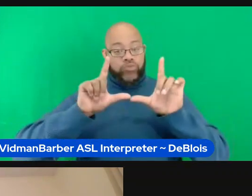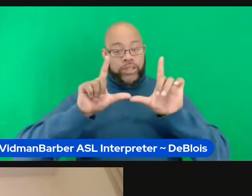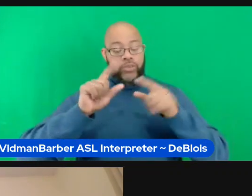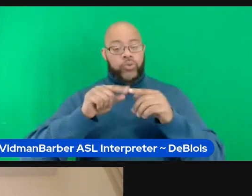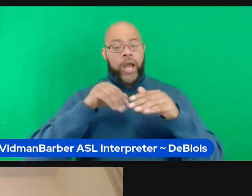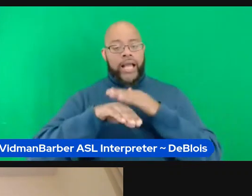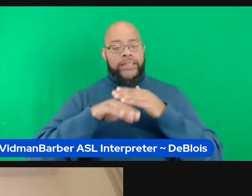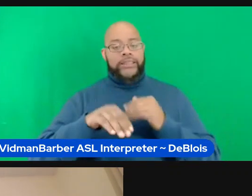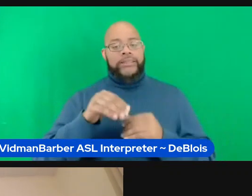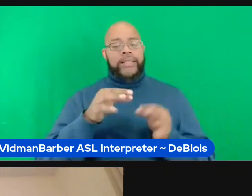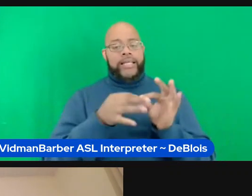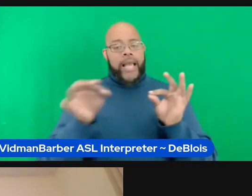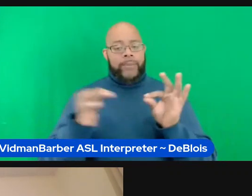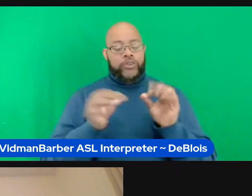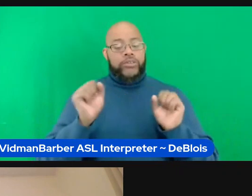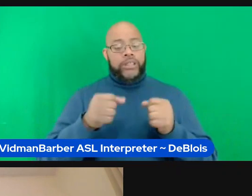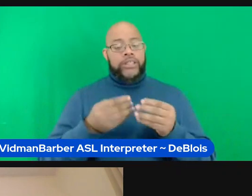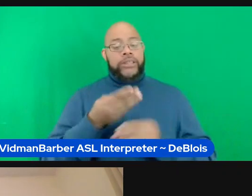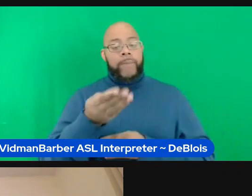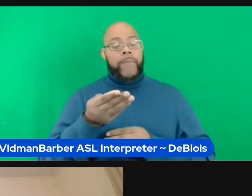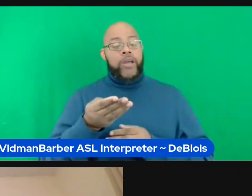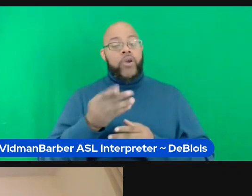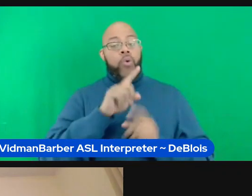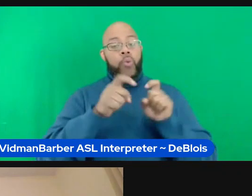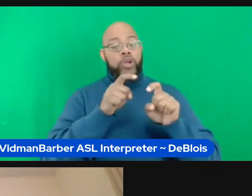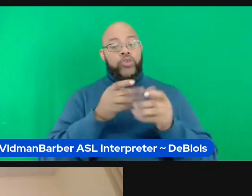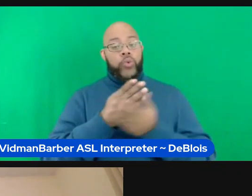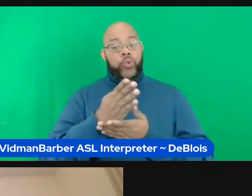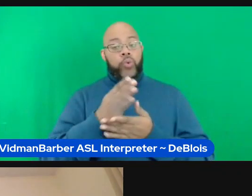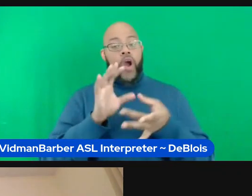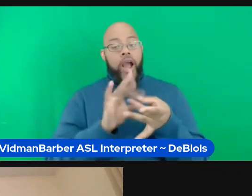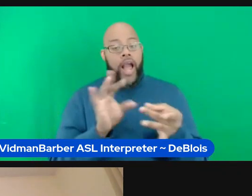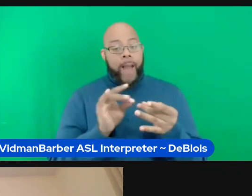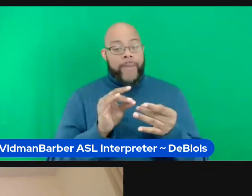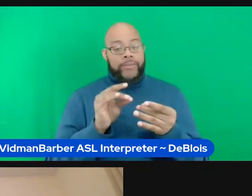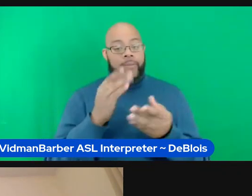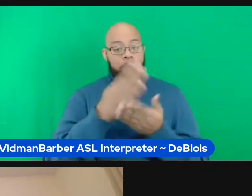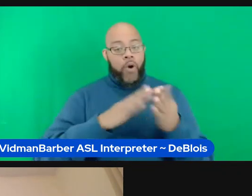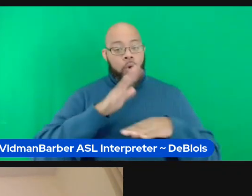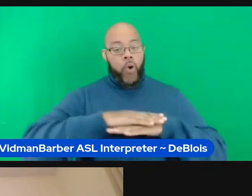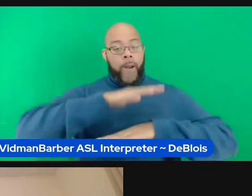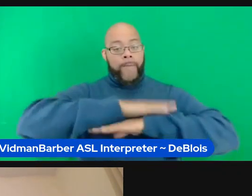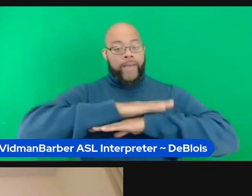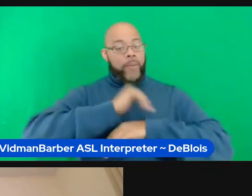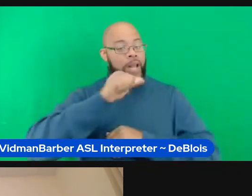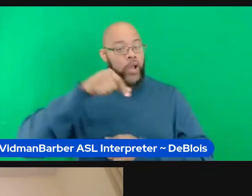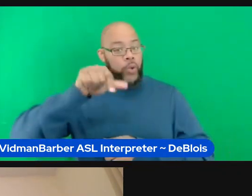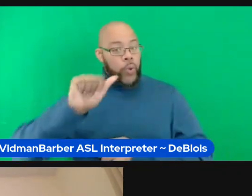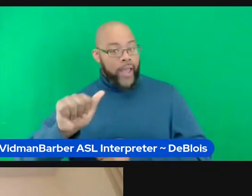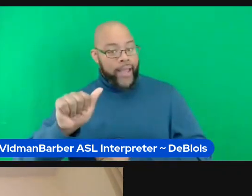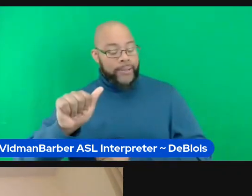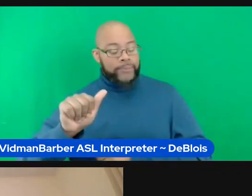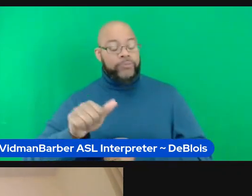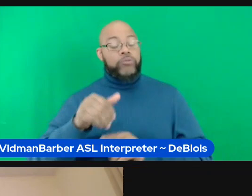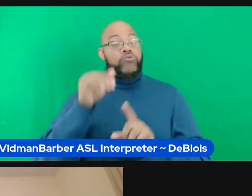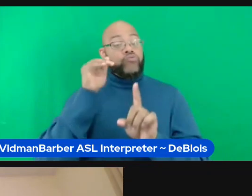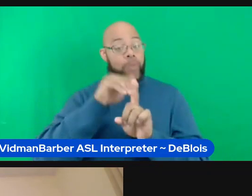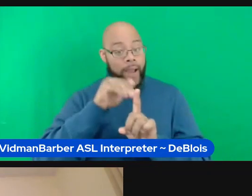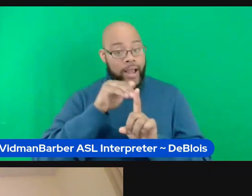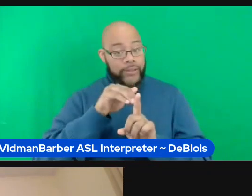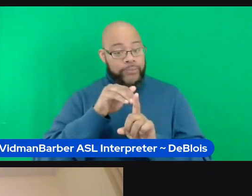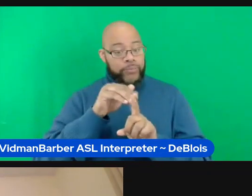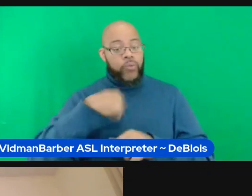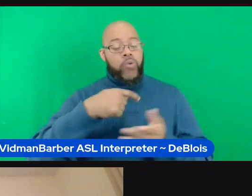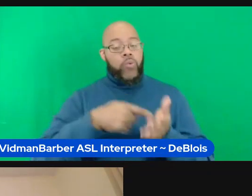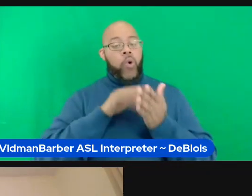captions. You can submit questions through the comment section on the platform, not the Q&A. As a reminder, we require